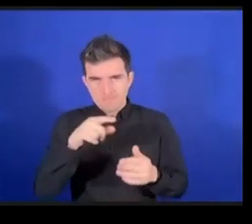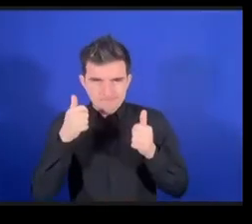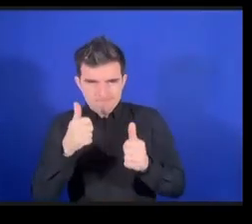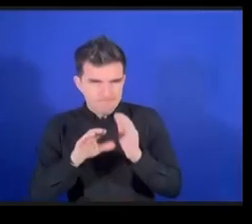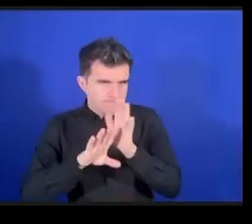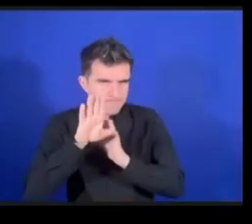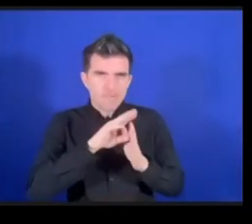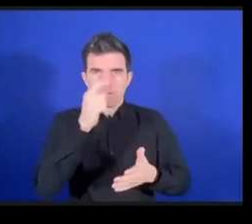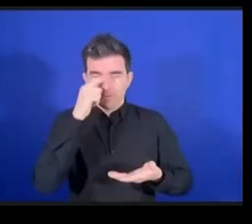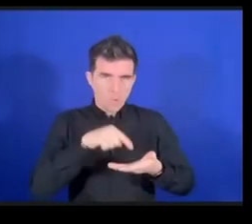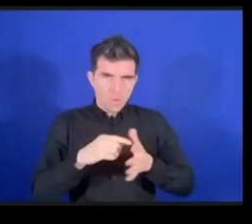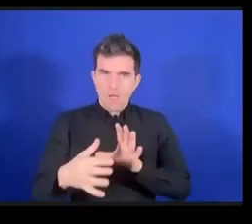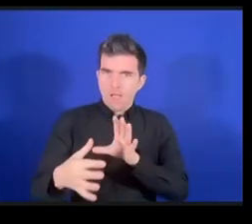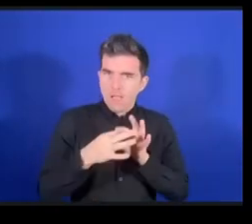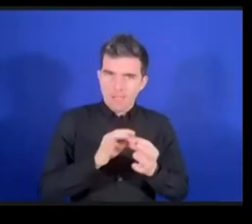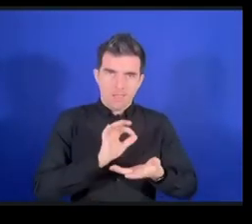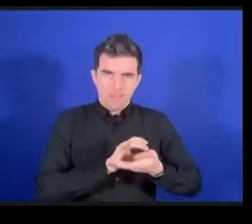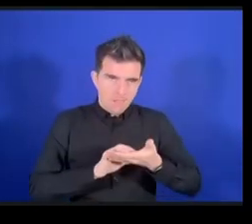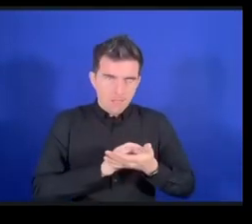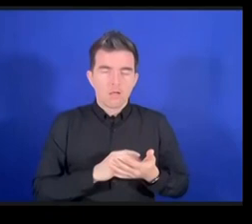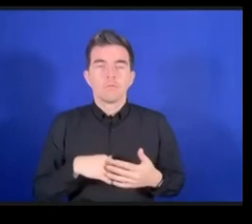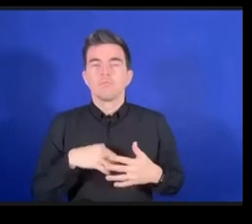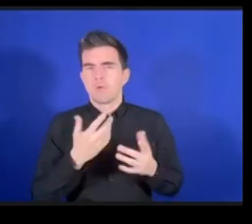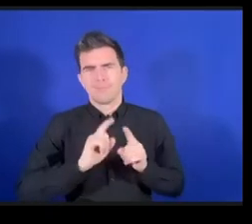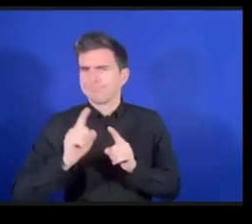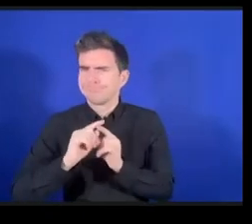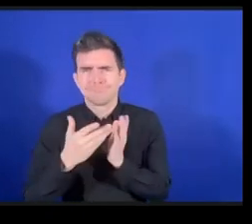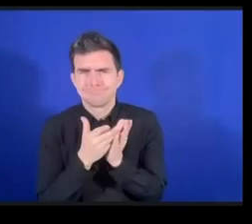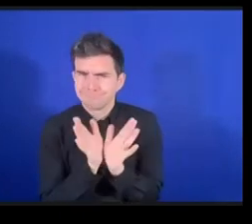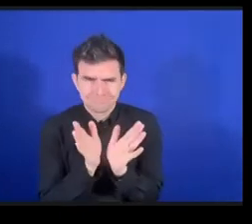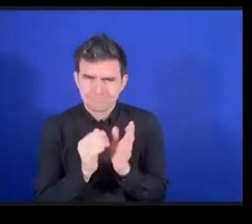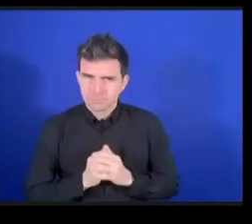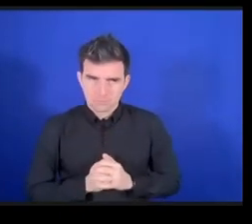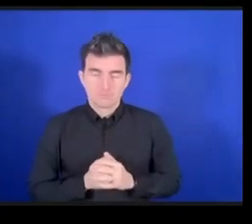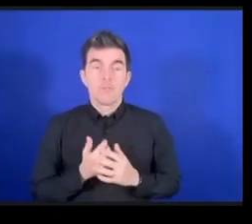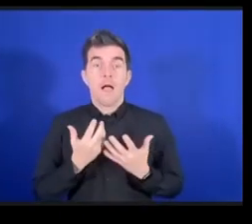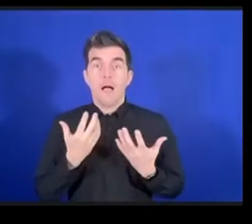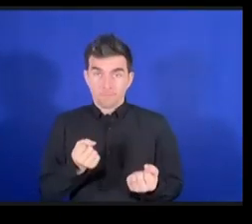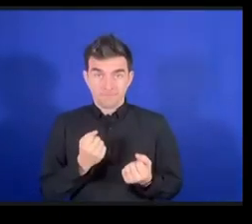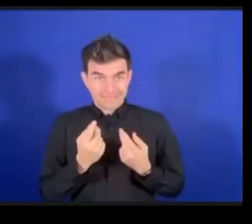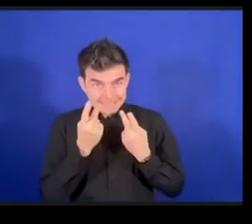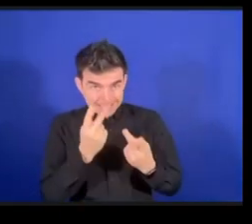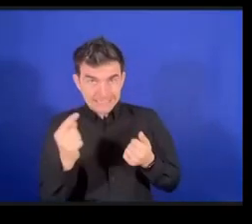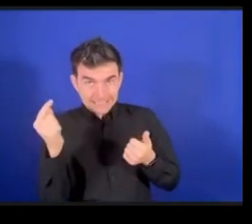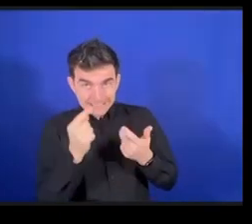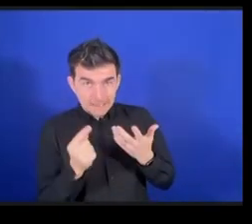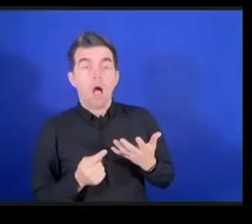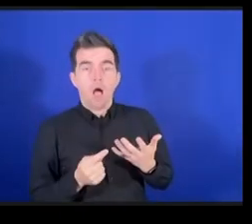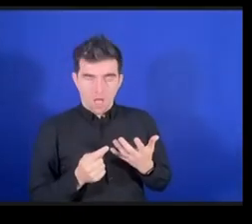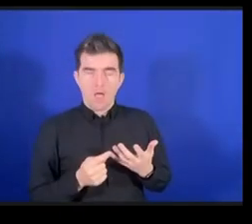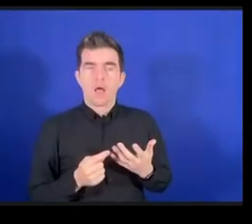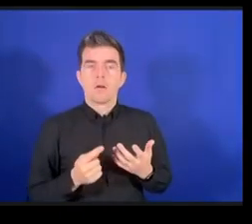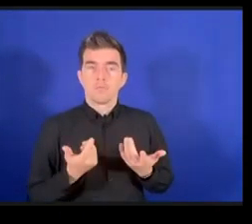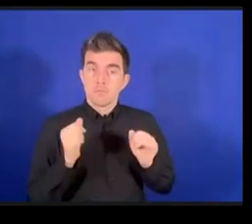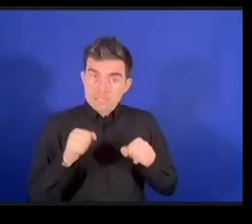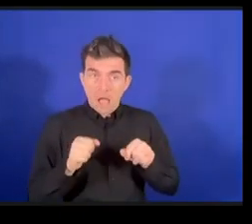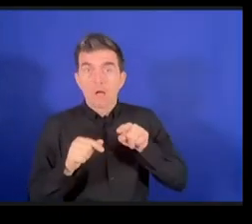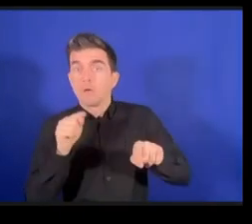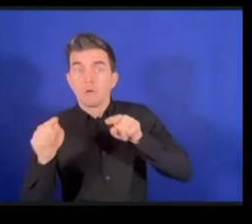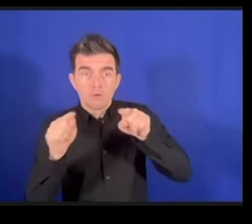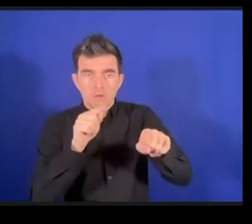have sdgs that uh lay at the top and then uh we have persons with